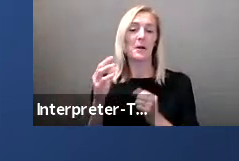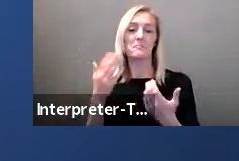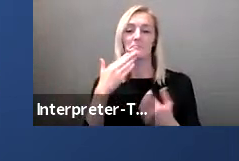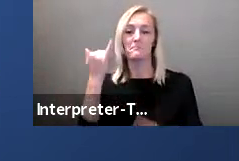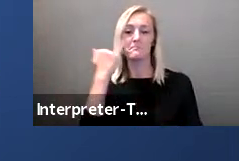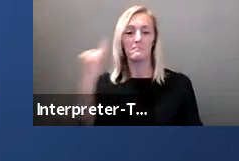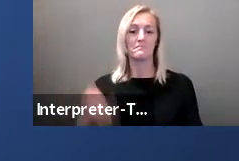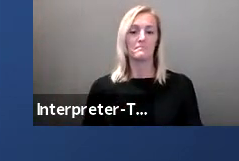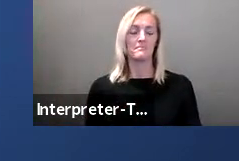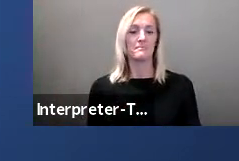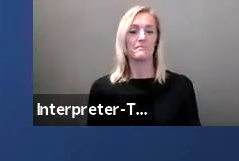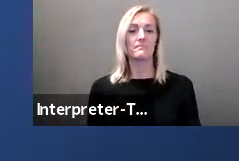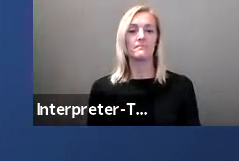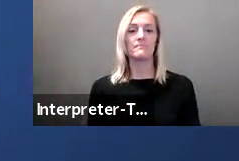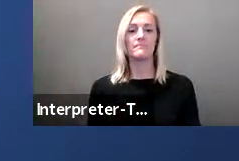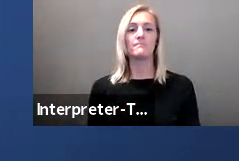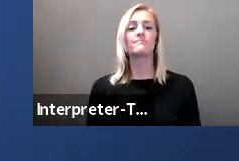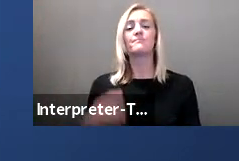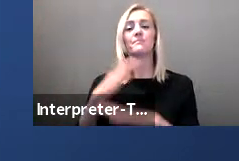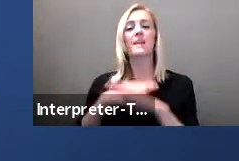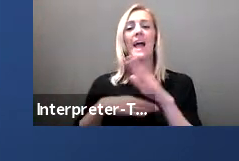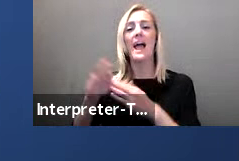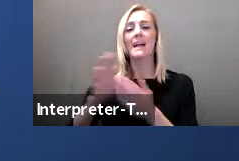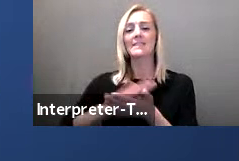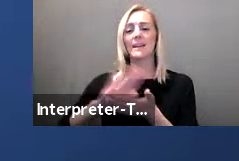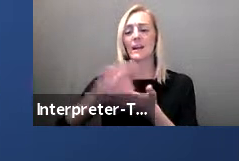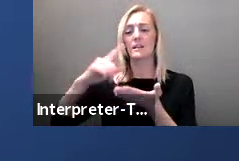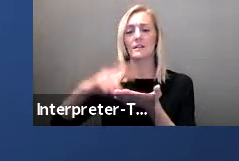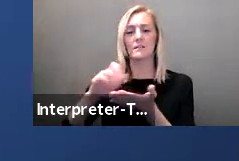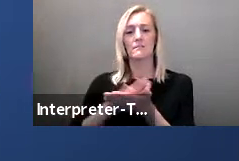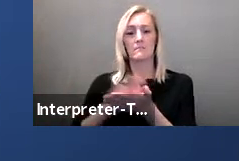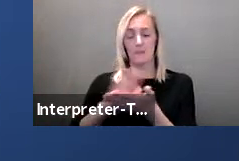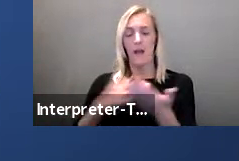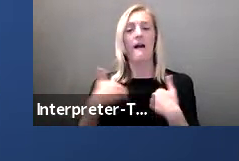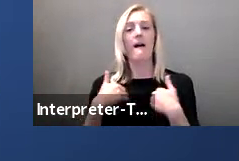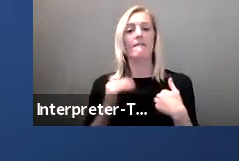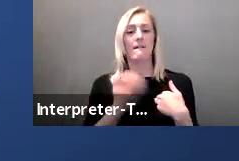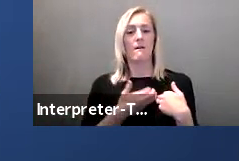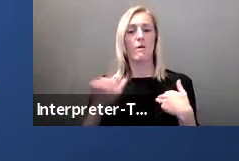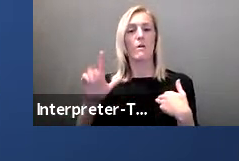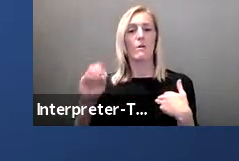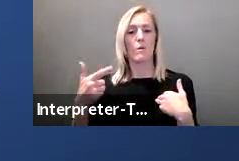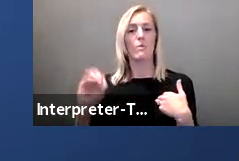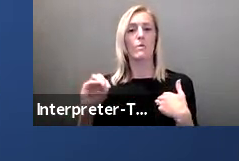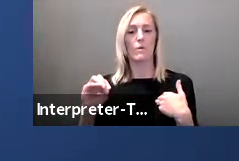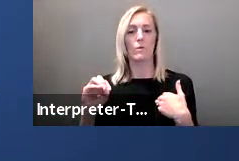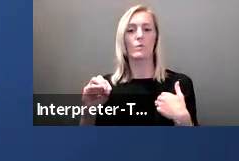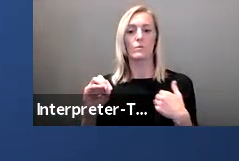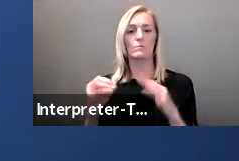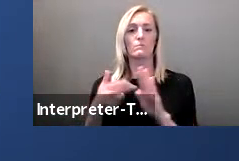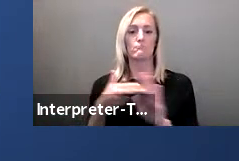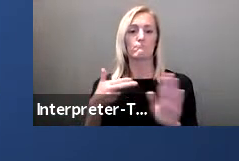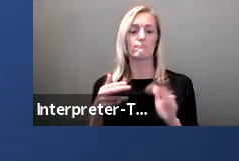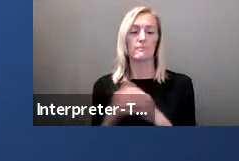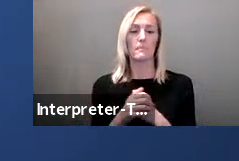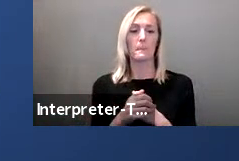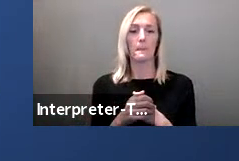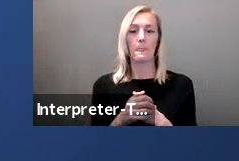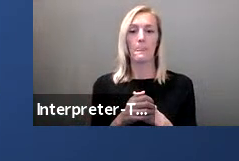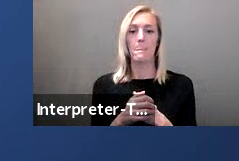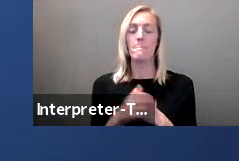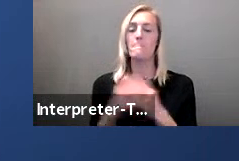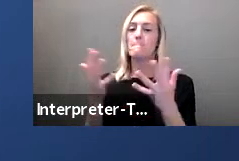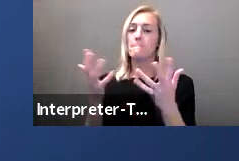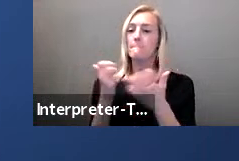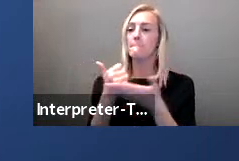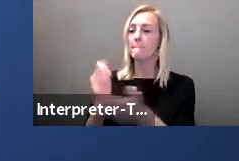well. Our hand sanitizers have our logo on it because we also want to be able to provide rides, et cetera, help make